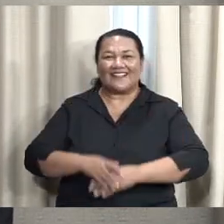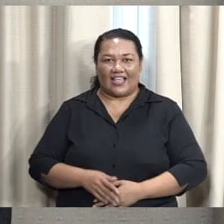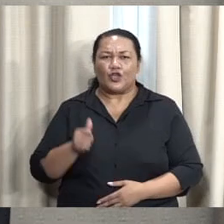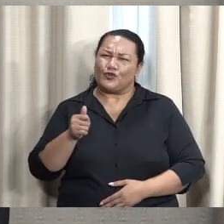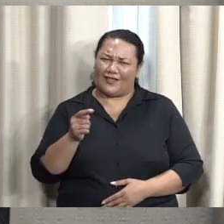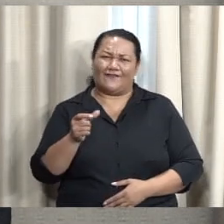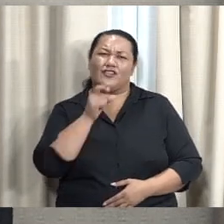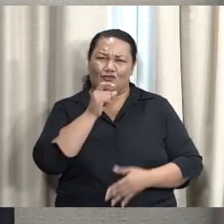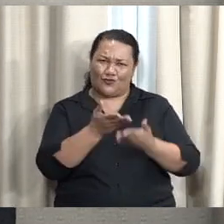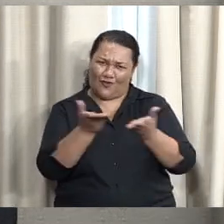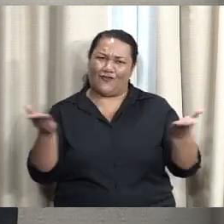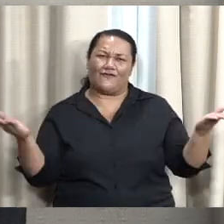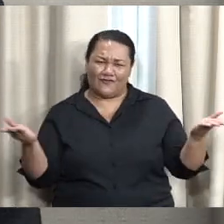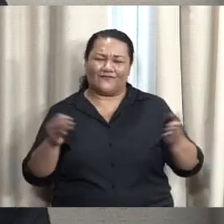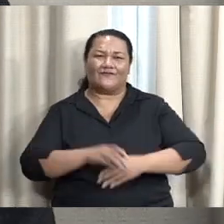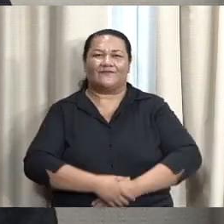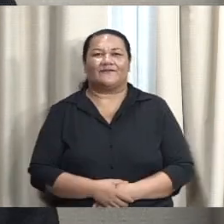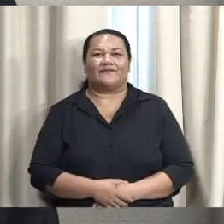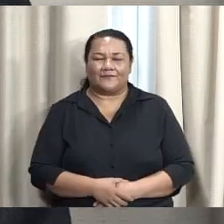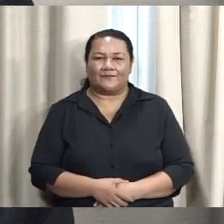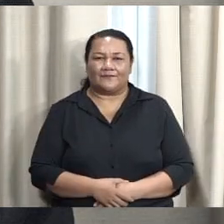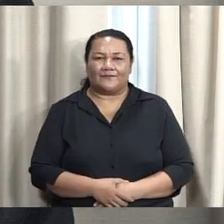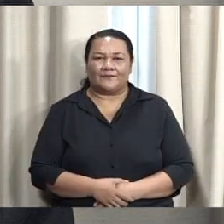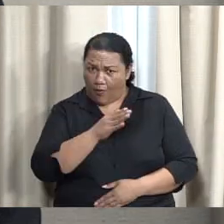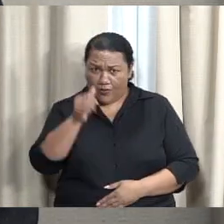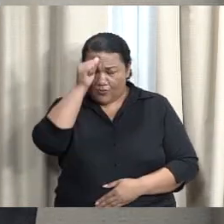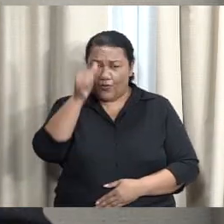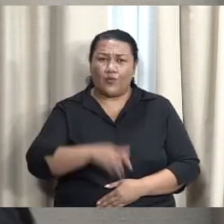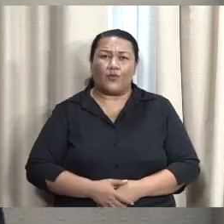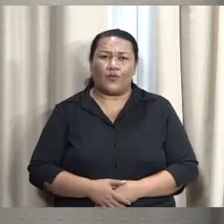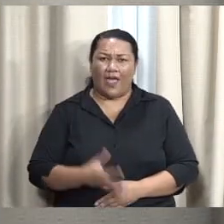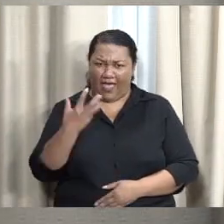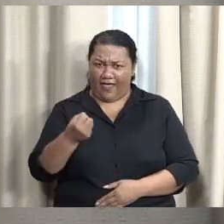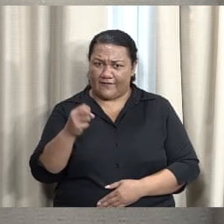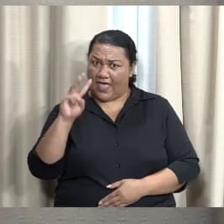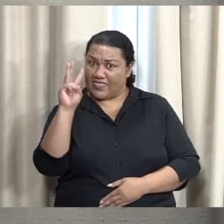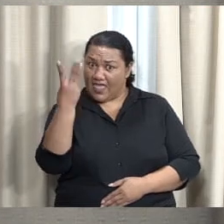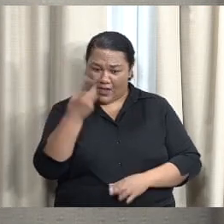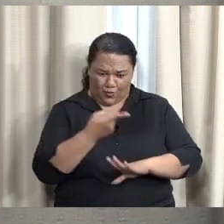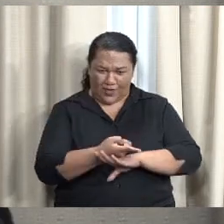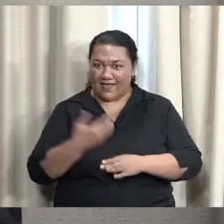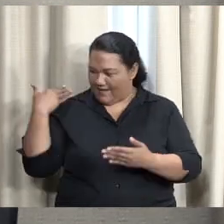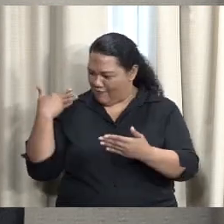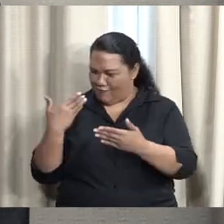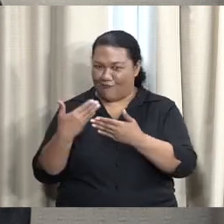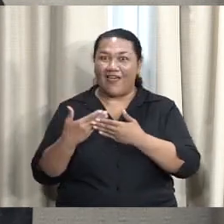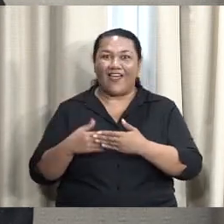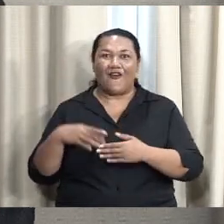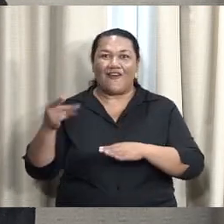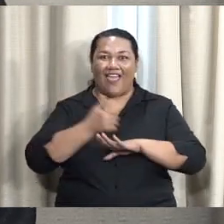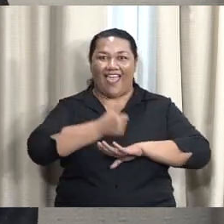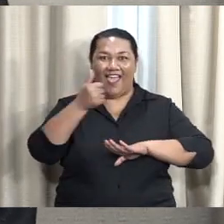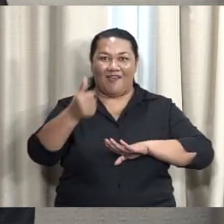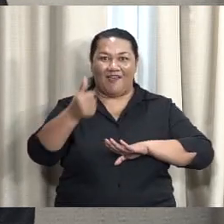to all of you. As you know, we are in the third week of government, The